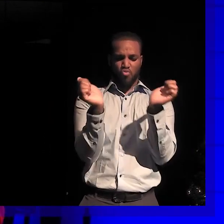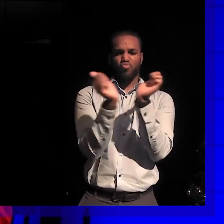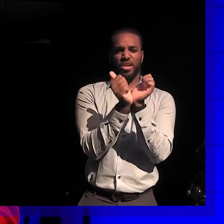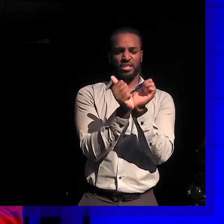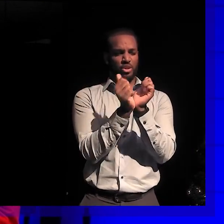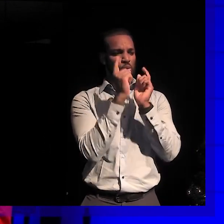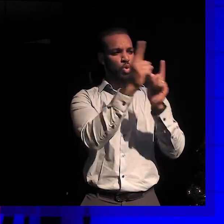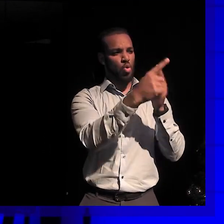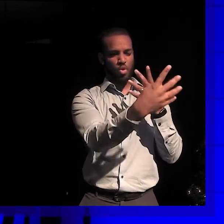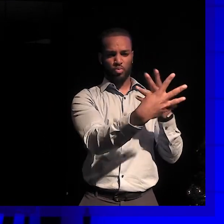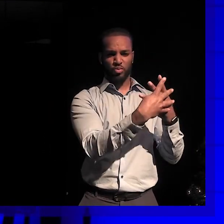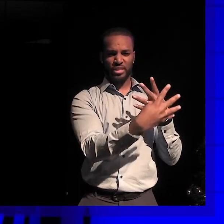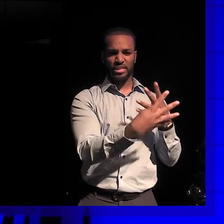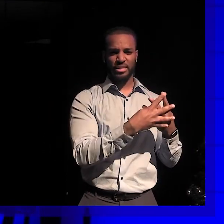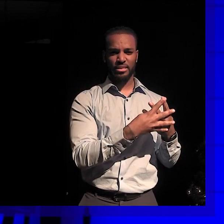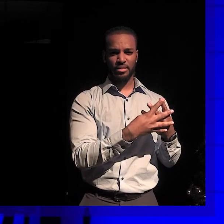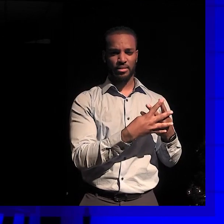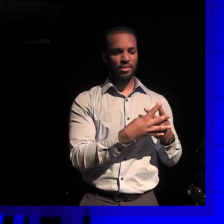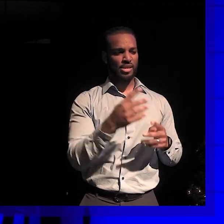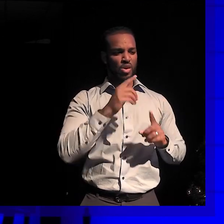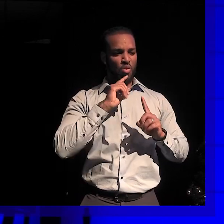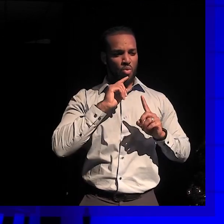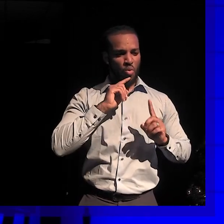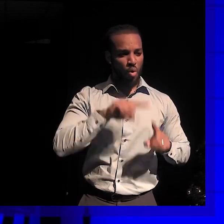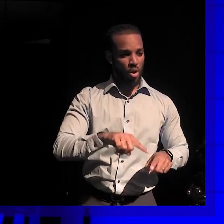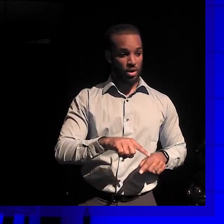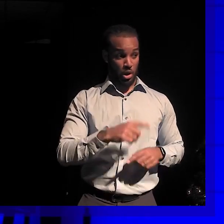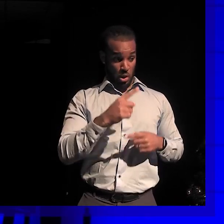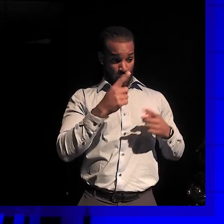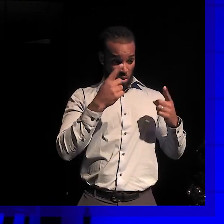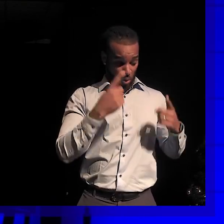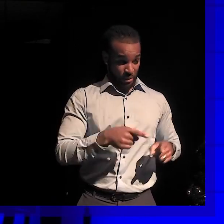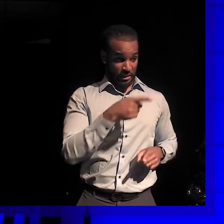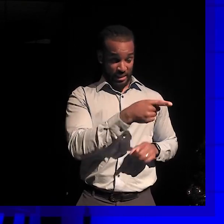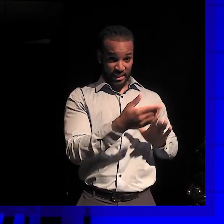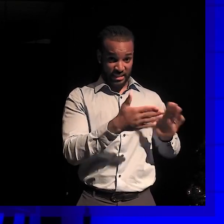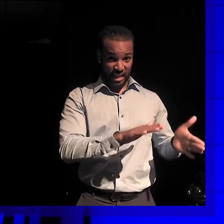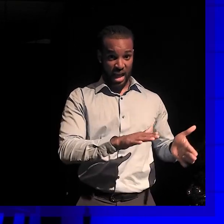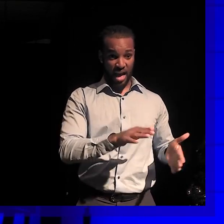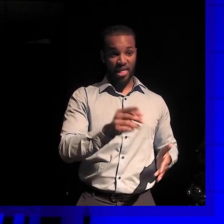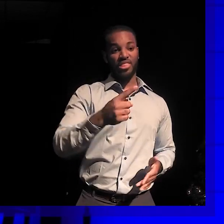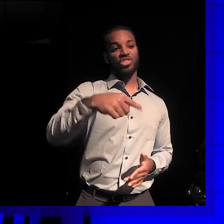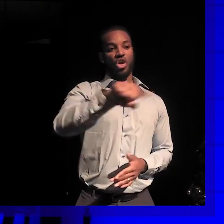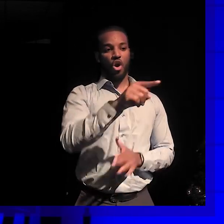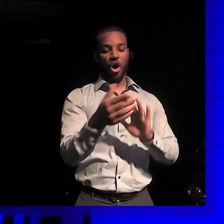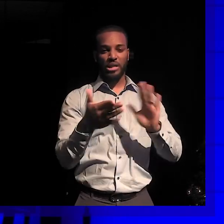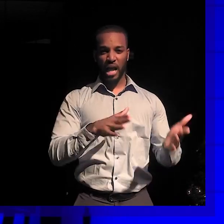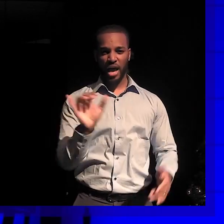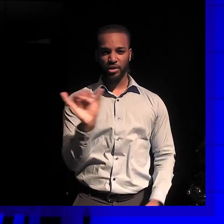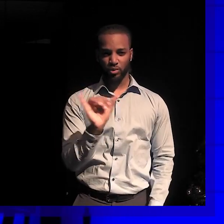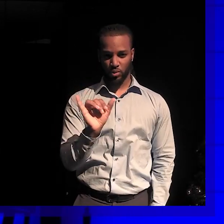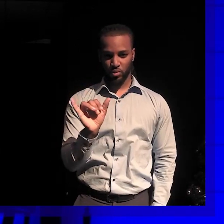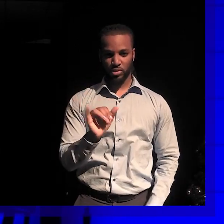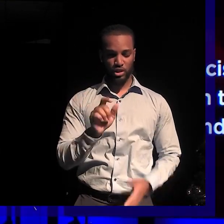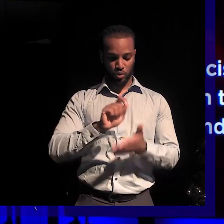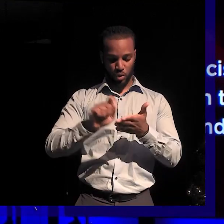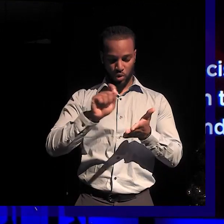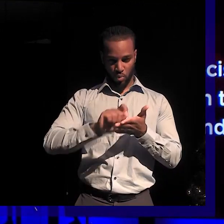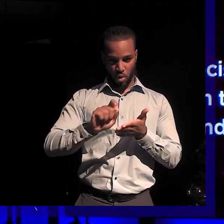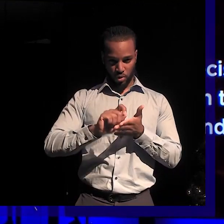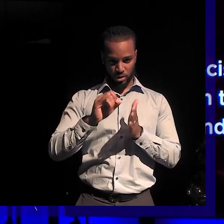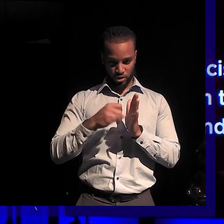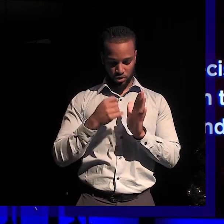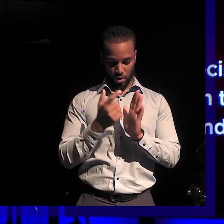thrown in prison. And he ordered that at his death, they all be killed as well. Here's what he wrote in his